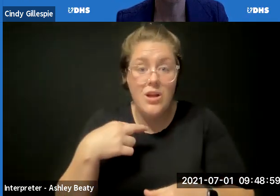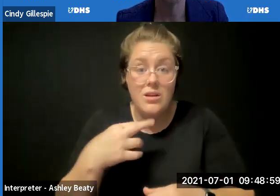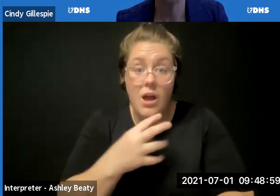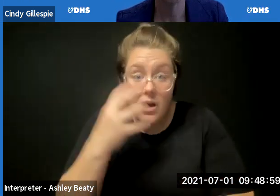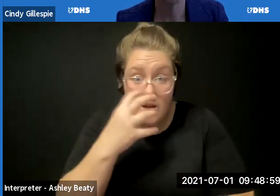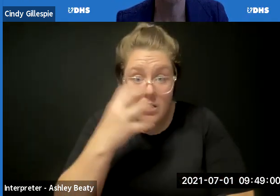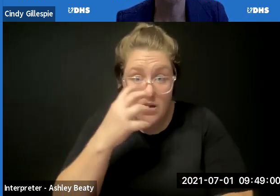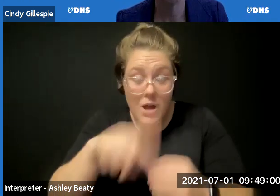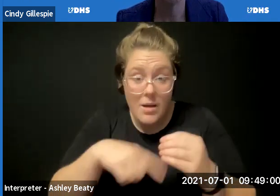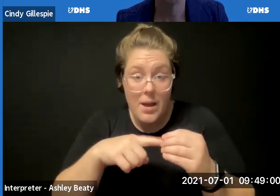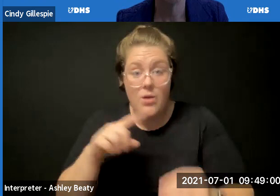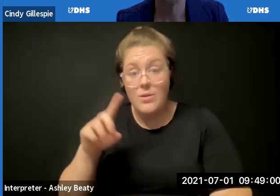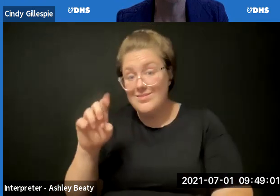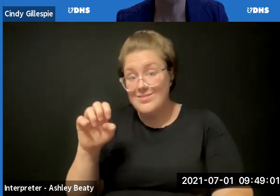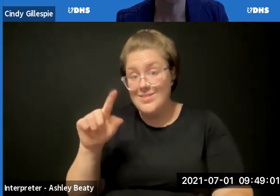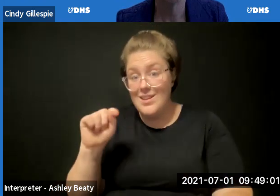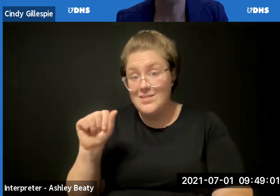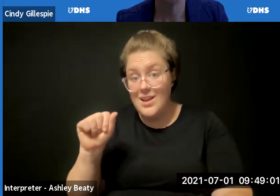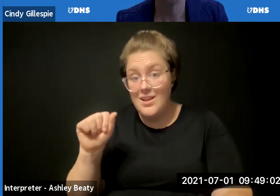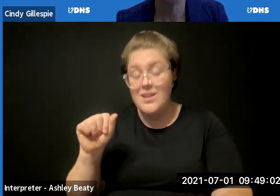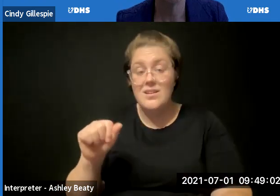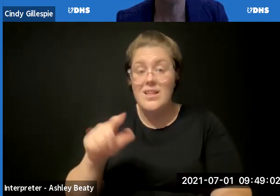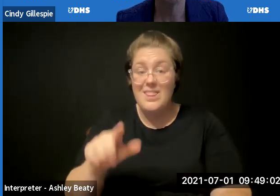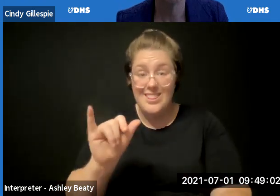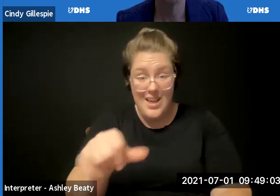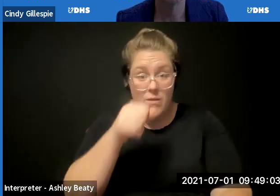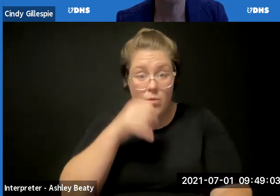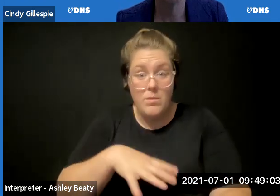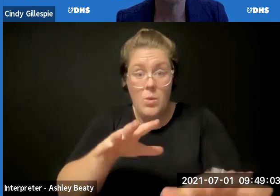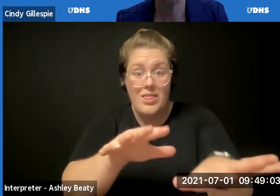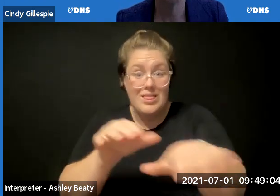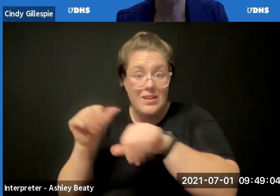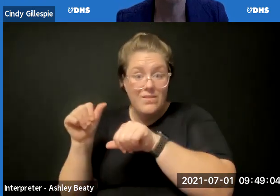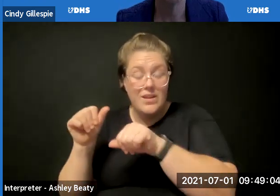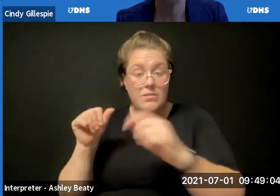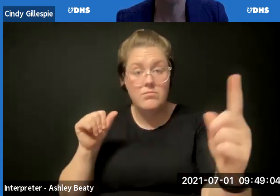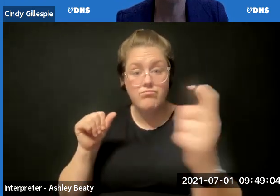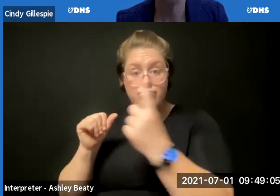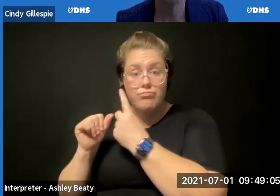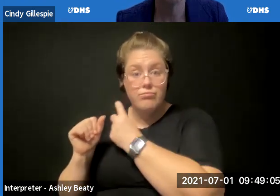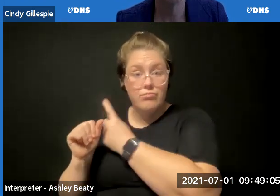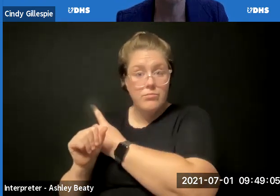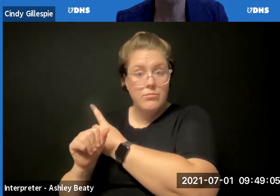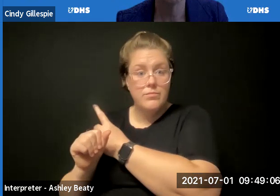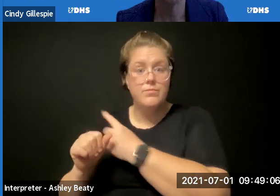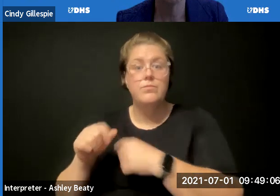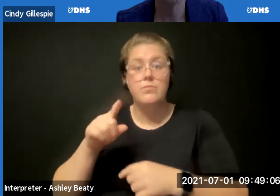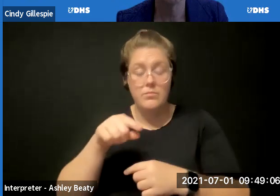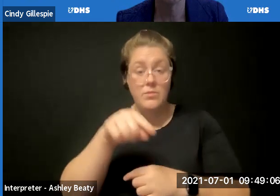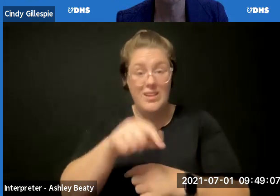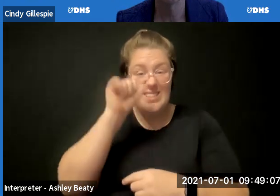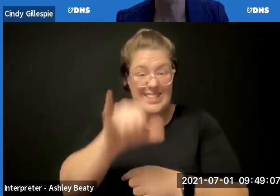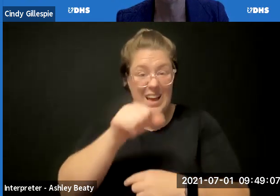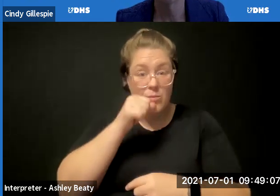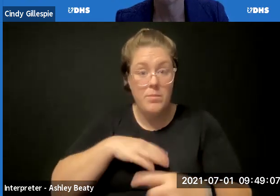Delta variant was the fact that as she was leaving the restaurant, as she was walking out the door, she passed another woman